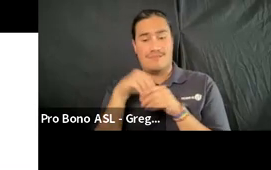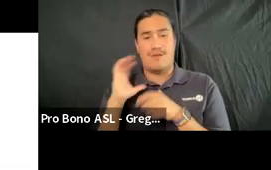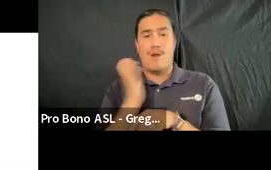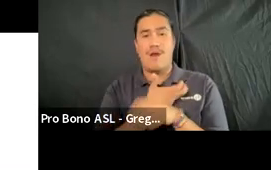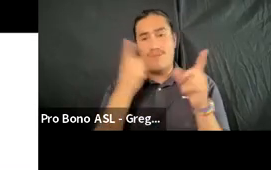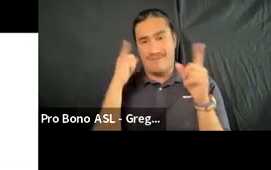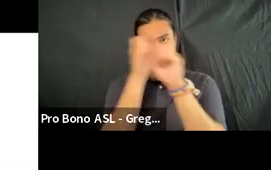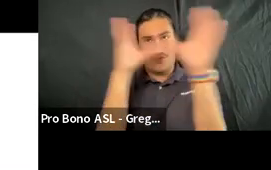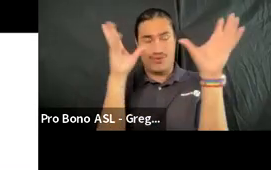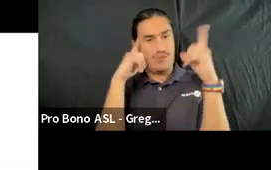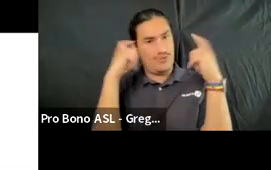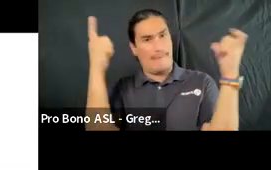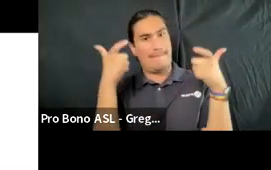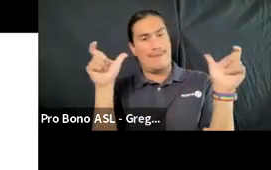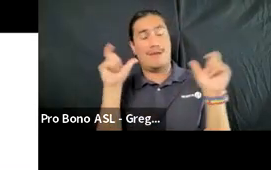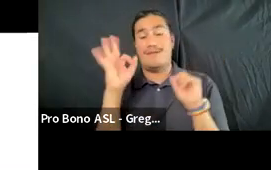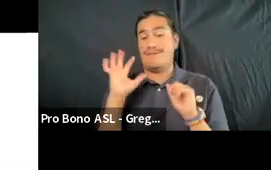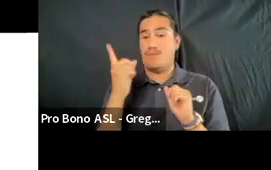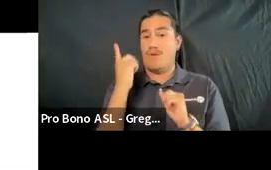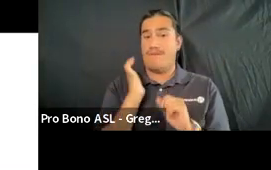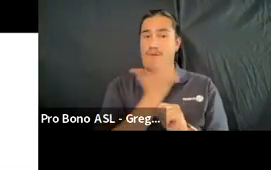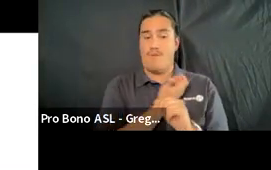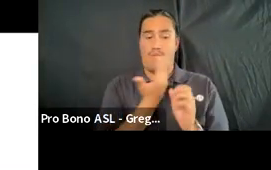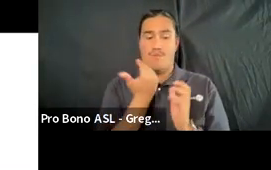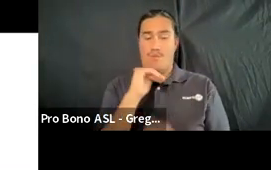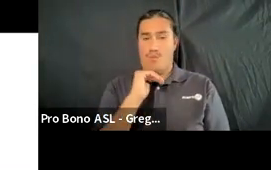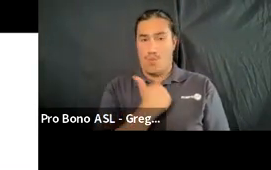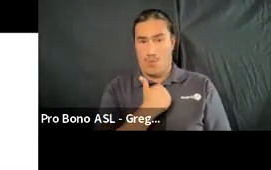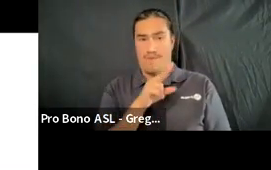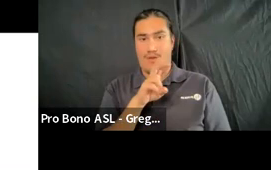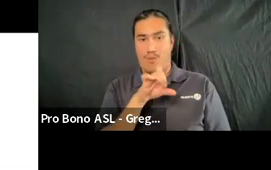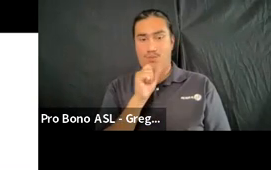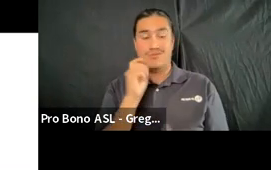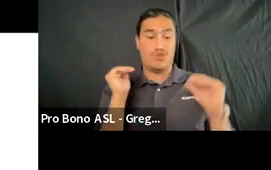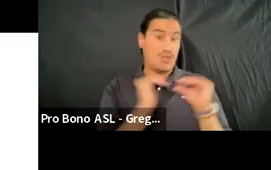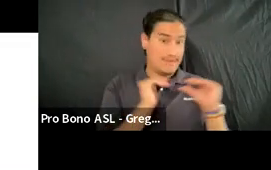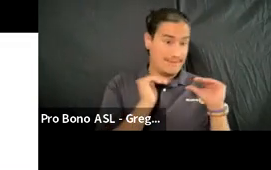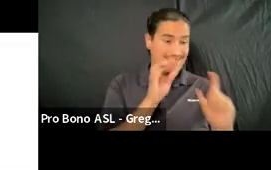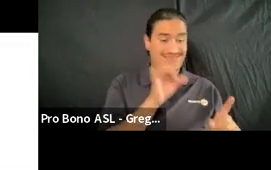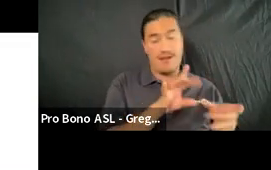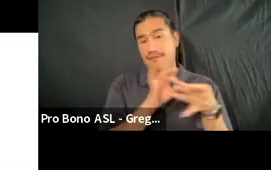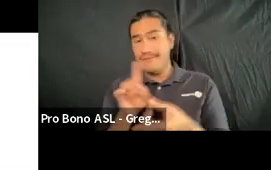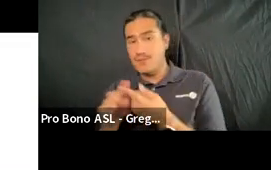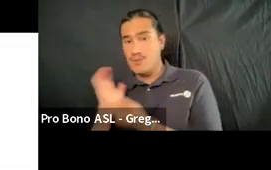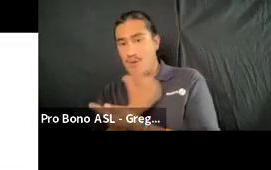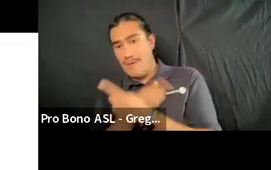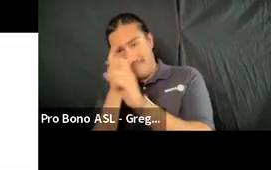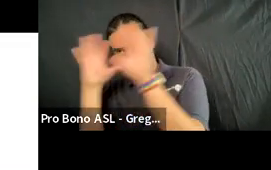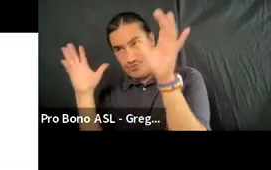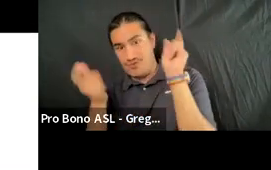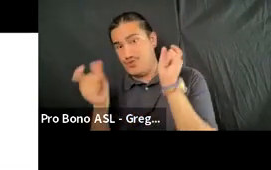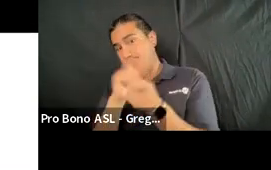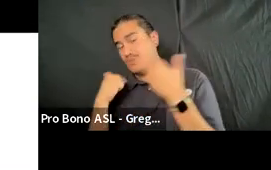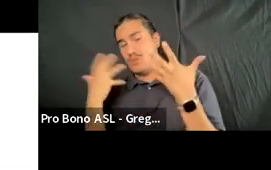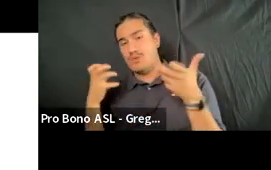dreaming big. So if one of our core values, for example, is justice, is that connected to our vision and the change we're trying to